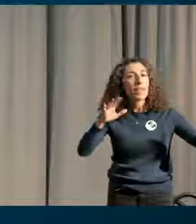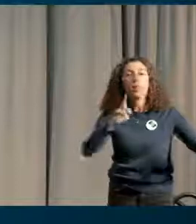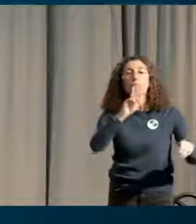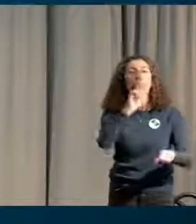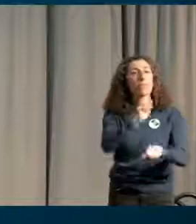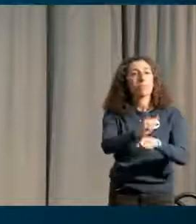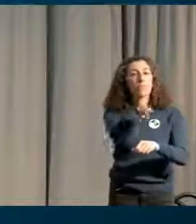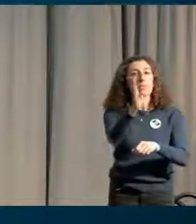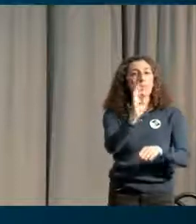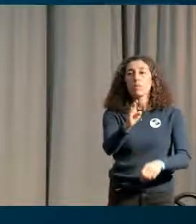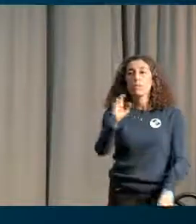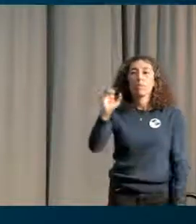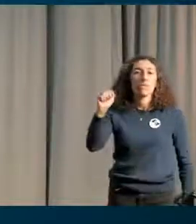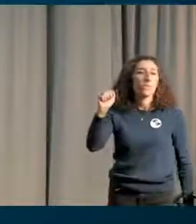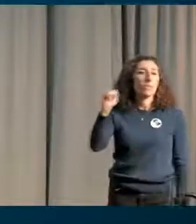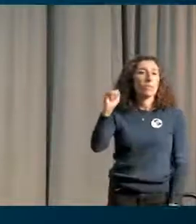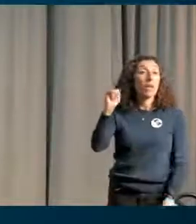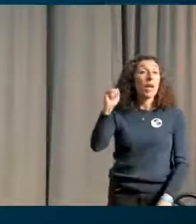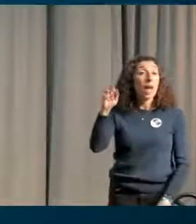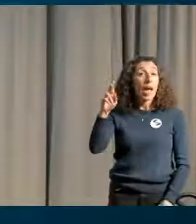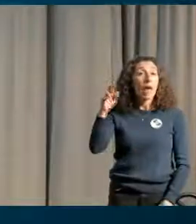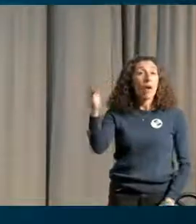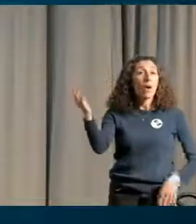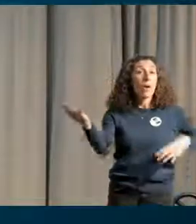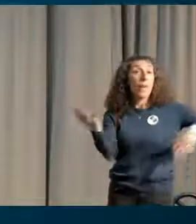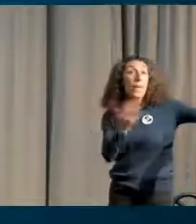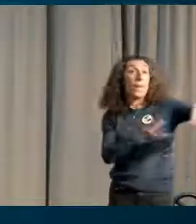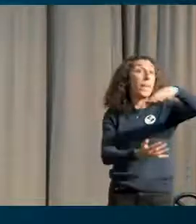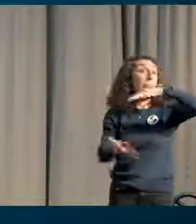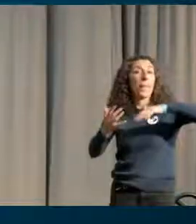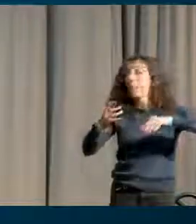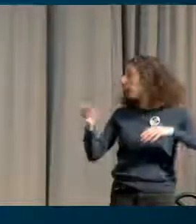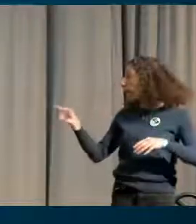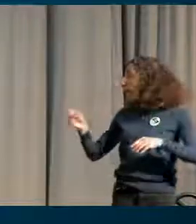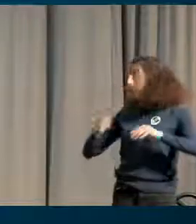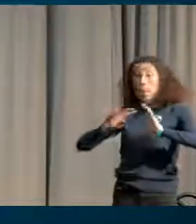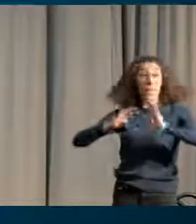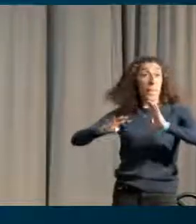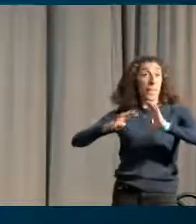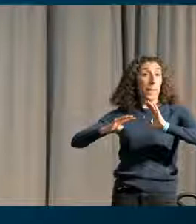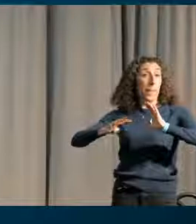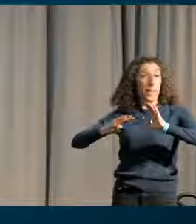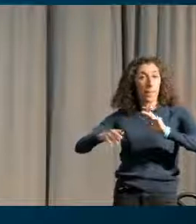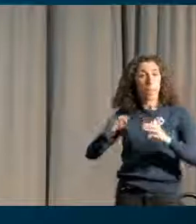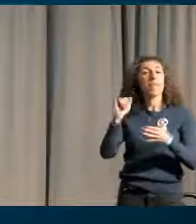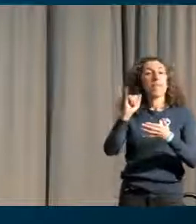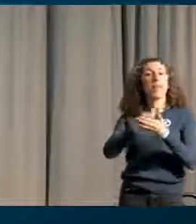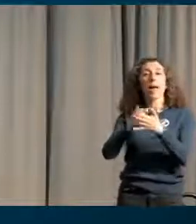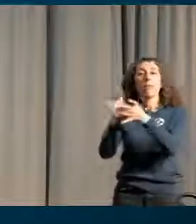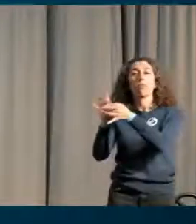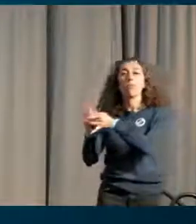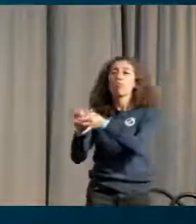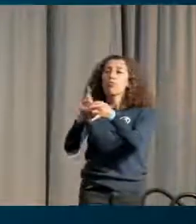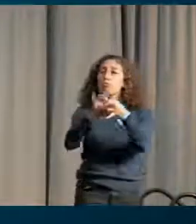So one way to think of this is through Bernoulli's principle, that